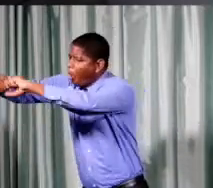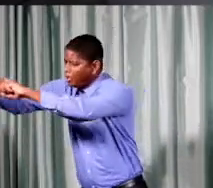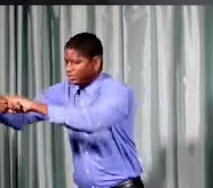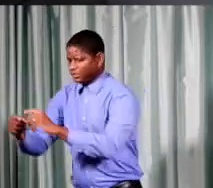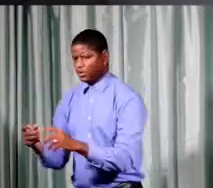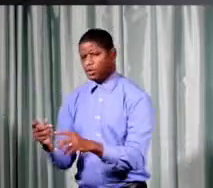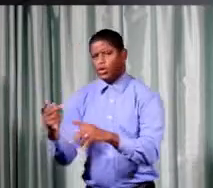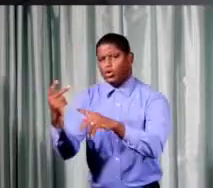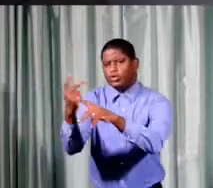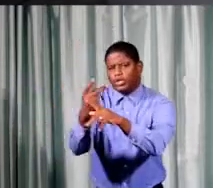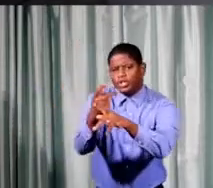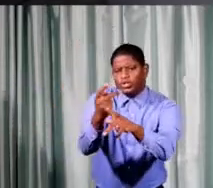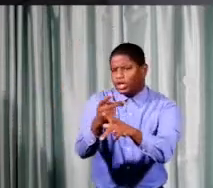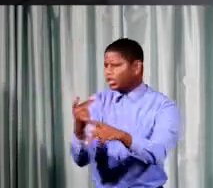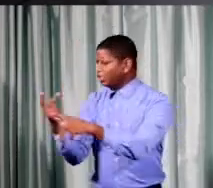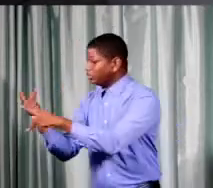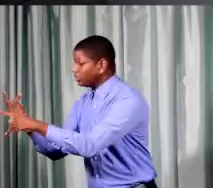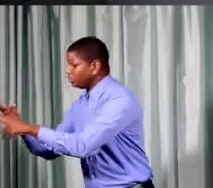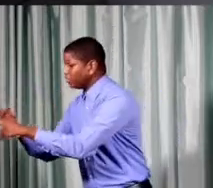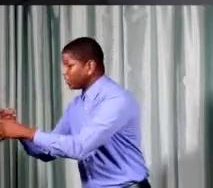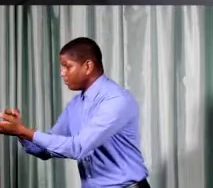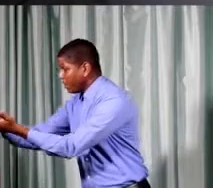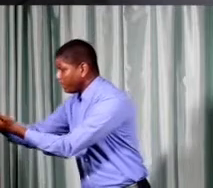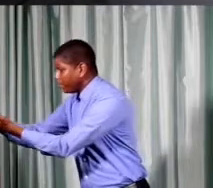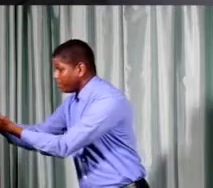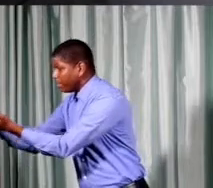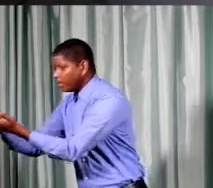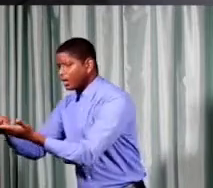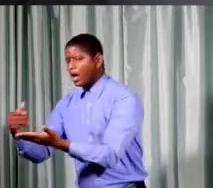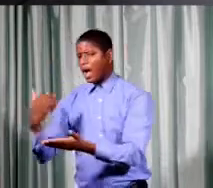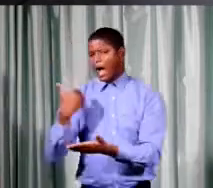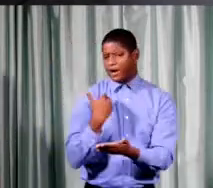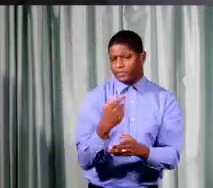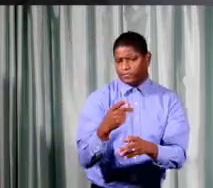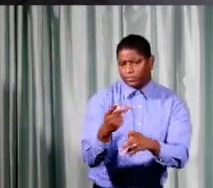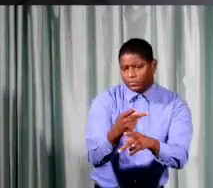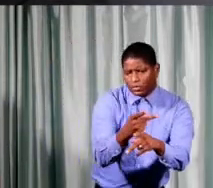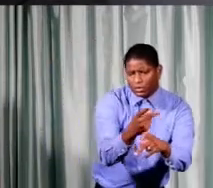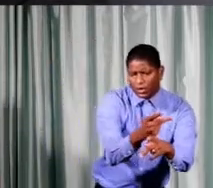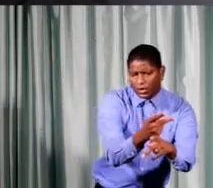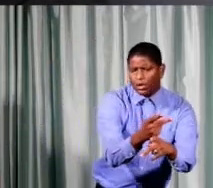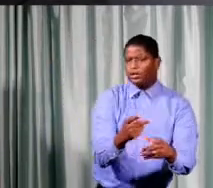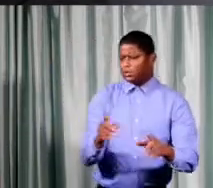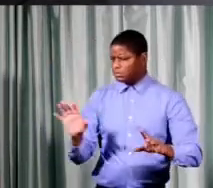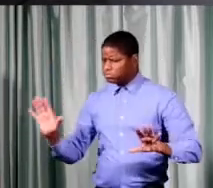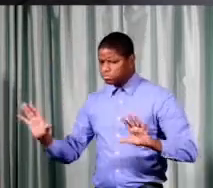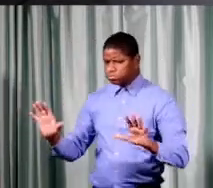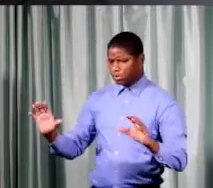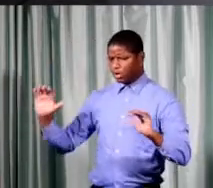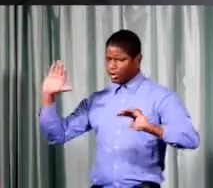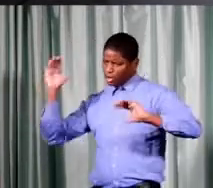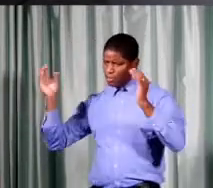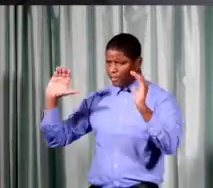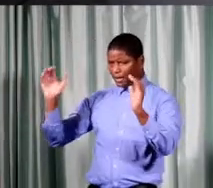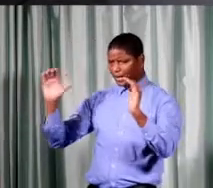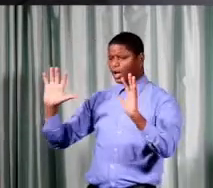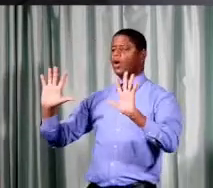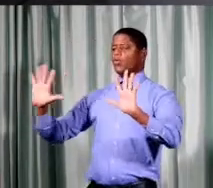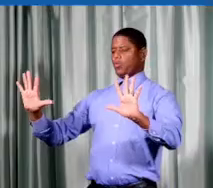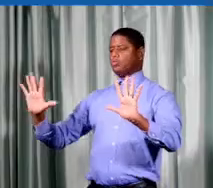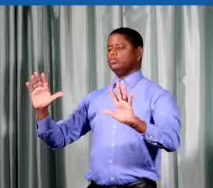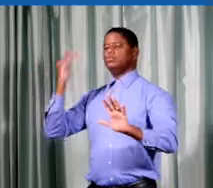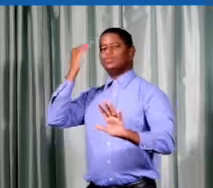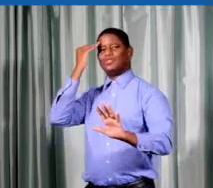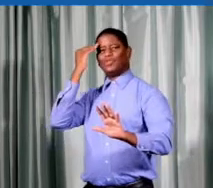money, count everything, and then you would know, okay, the business suffering, we're doing well, etc.